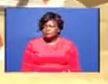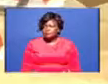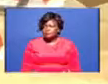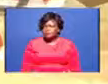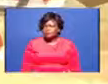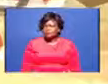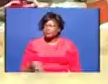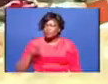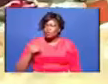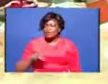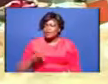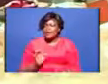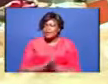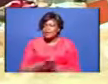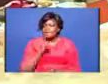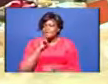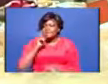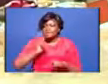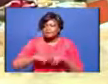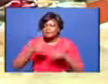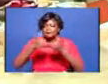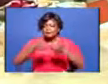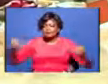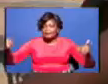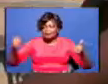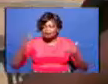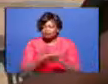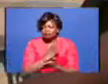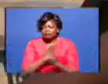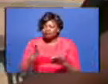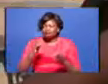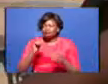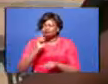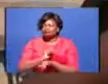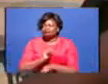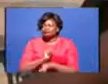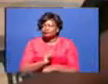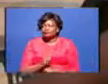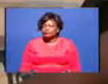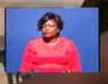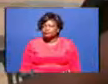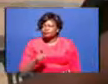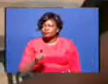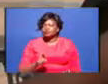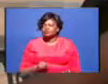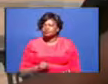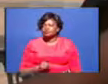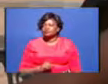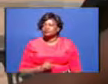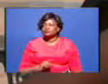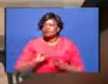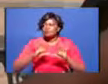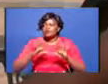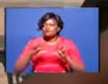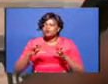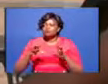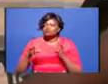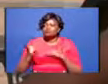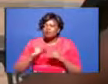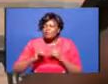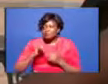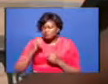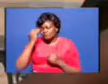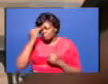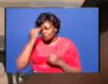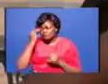Women and men sit in separate sections in the temple. This is to prevent corruption of the mind, to keep purity of the